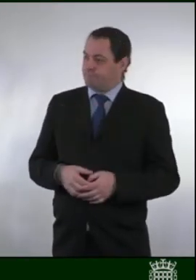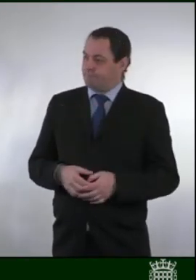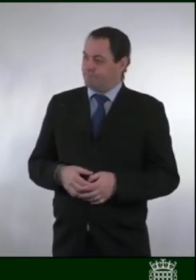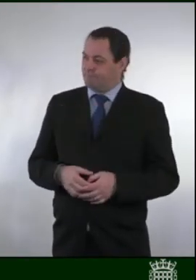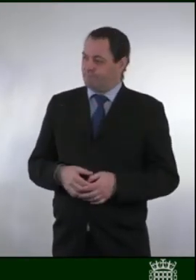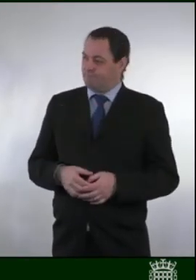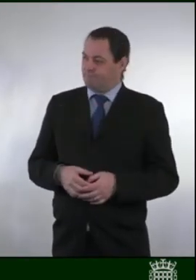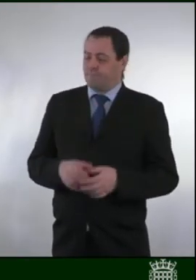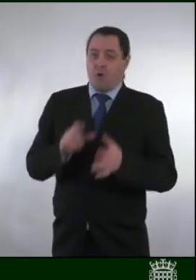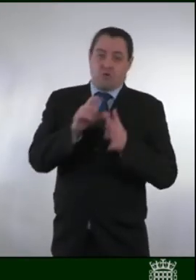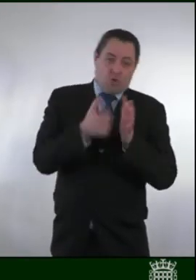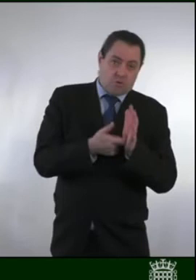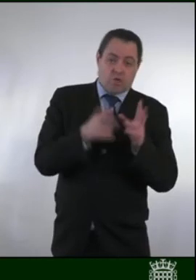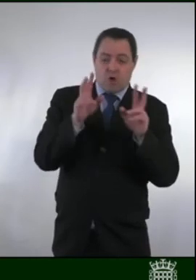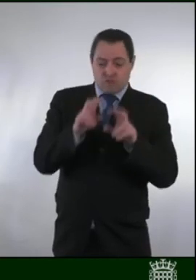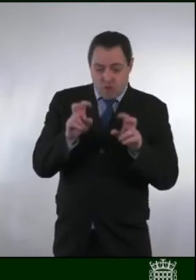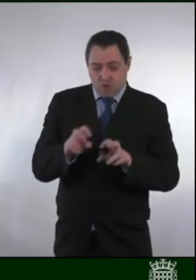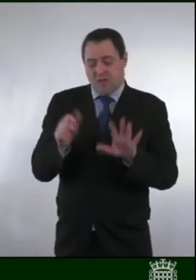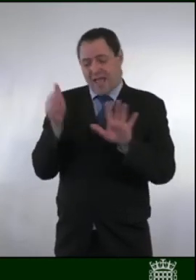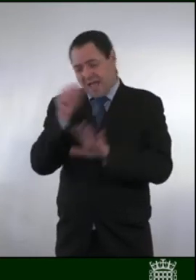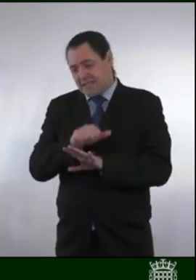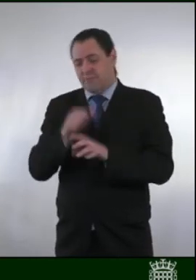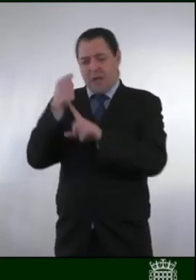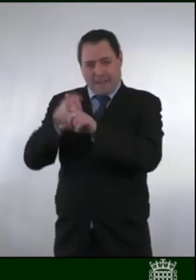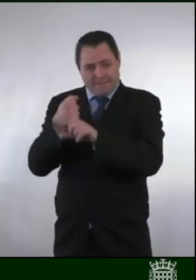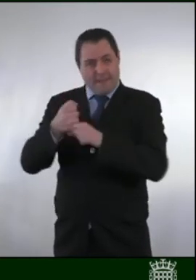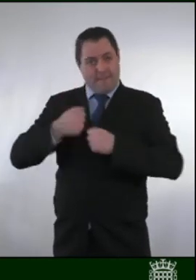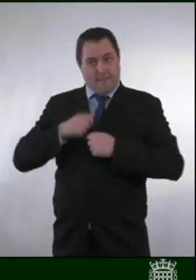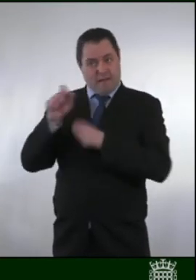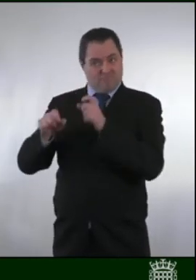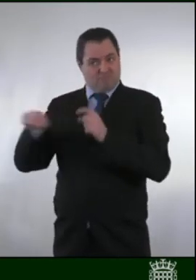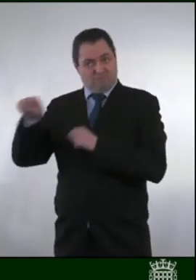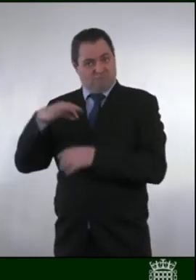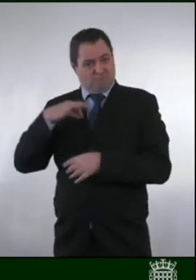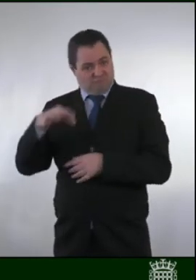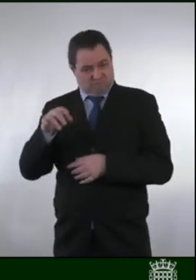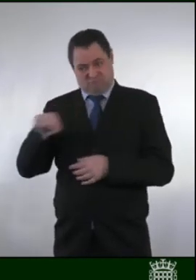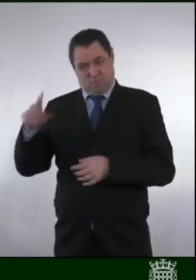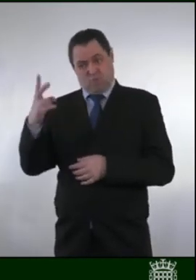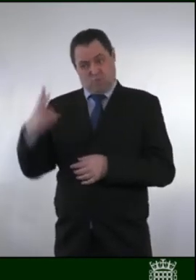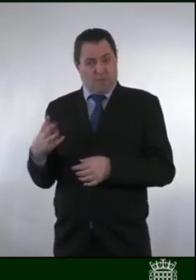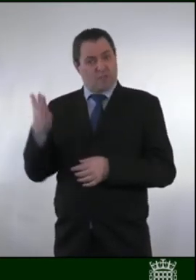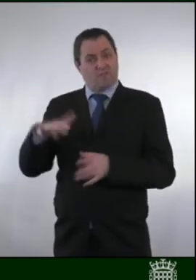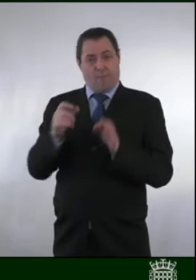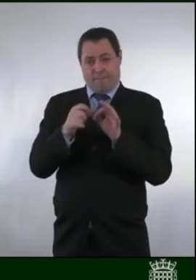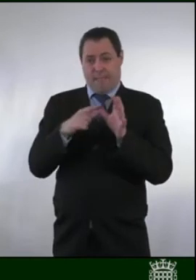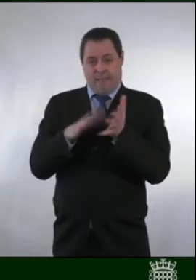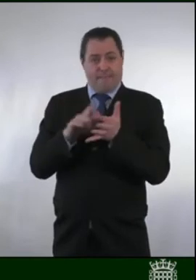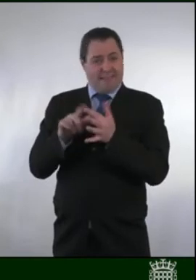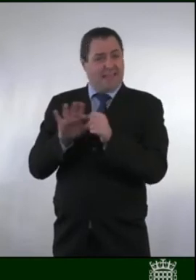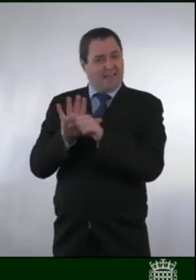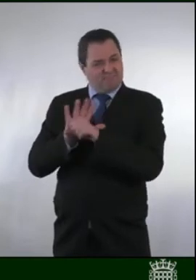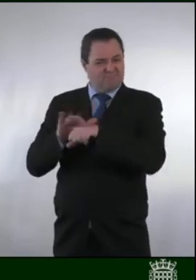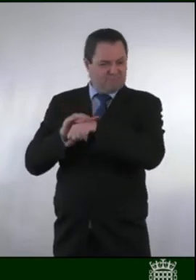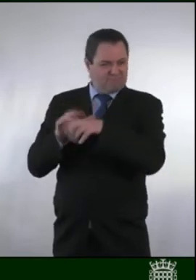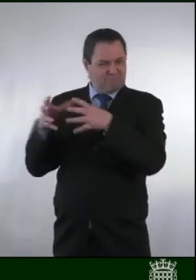Doctors, researchers, experts, campaigners and my constituents, of whom just under two-thirds are from BAME backgrounds, including a